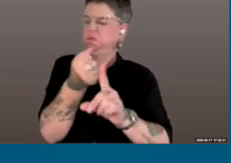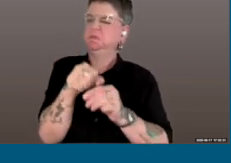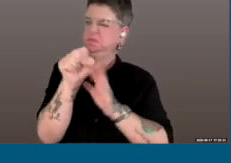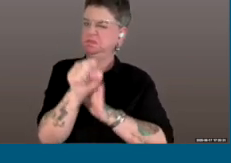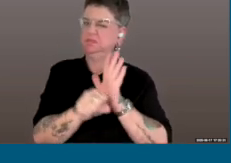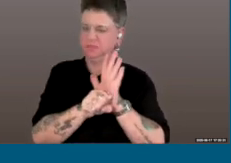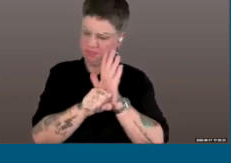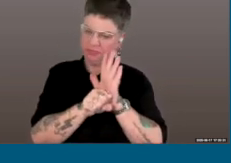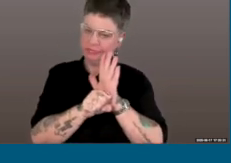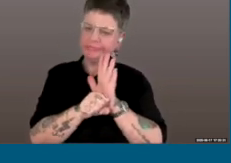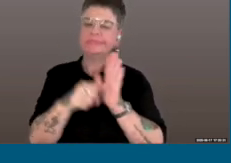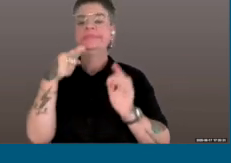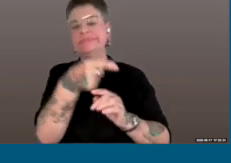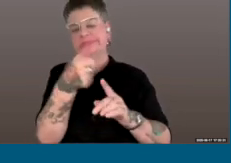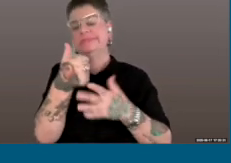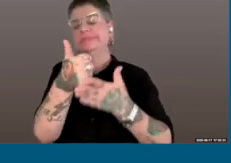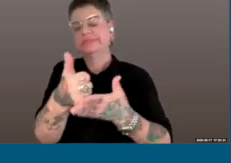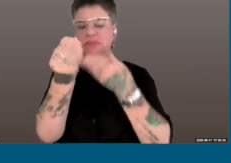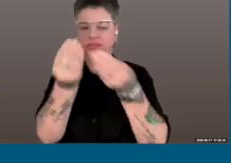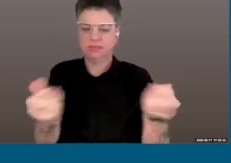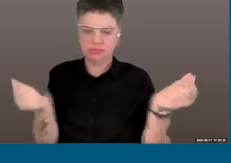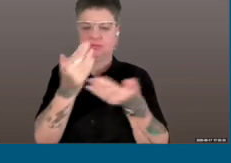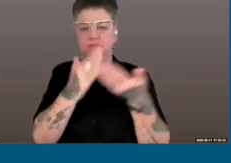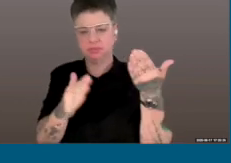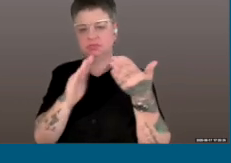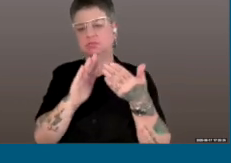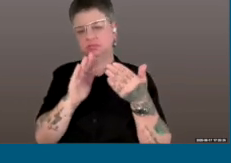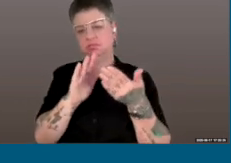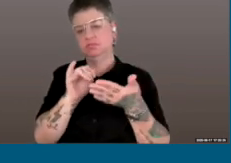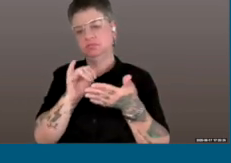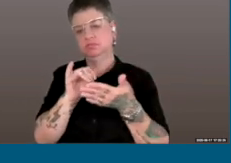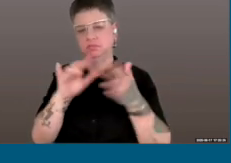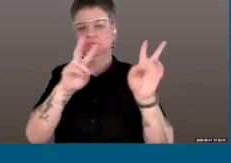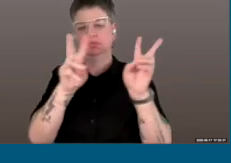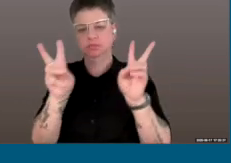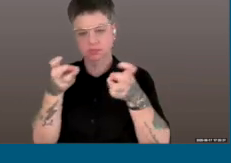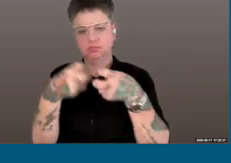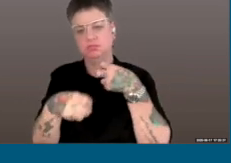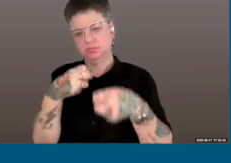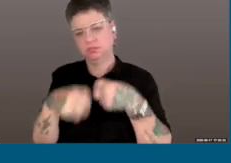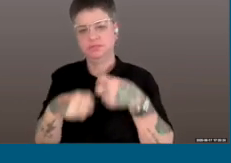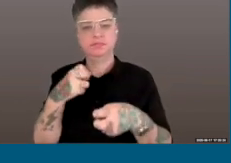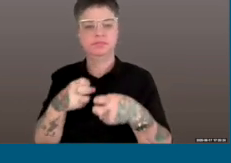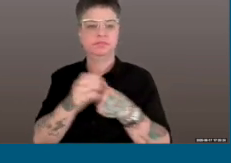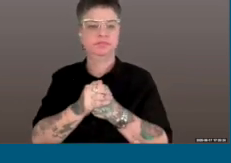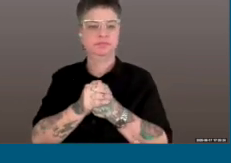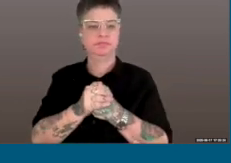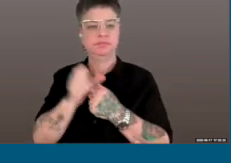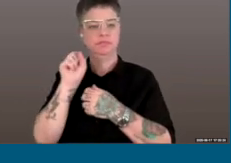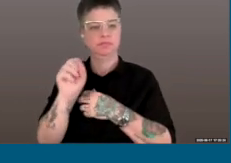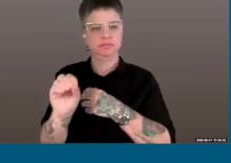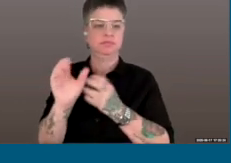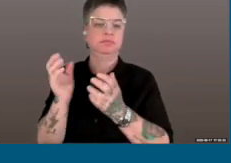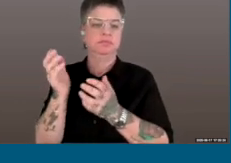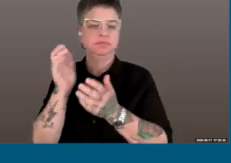vehicle market in California and provide solutions at the community level for clean transportation options.